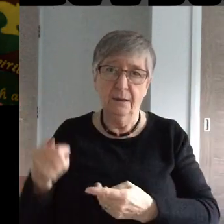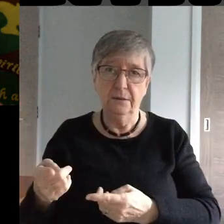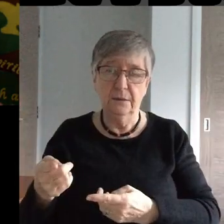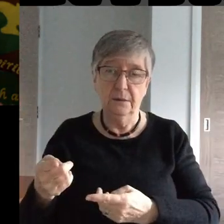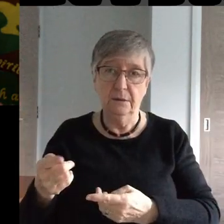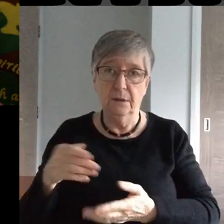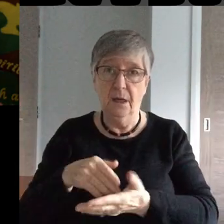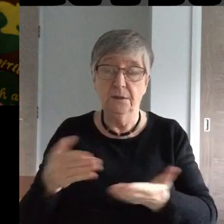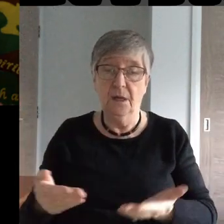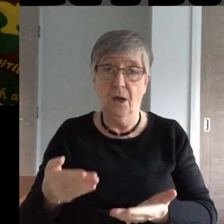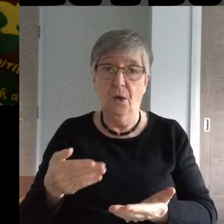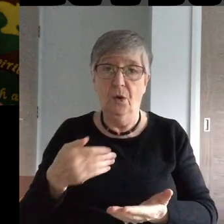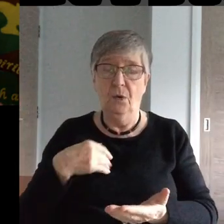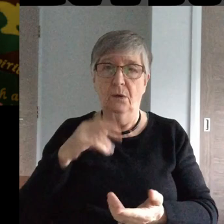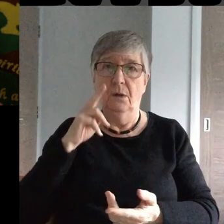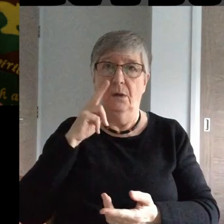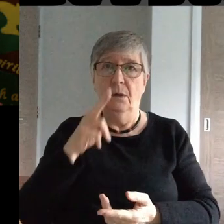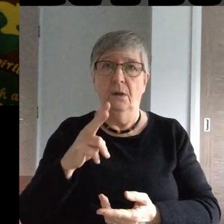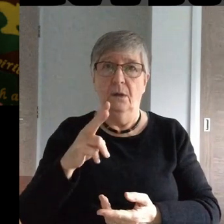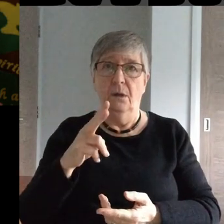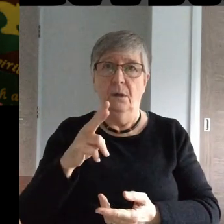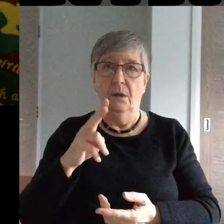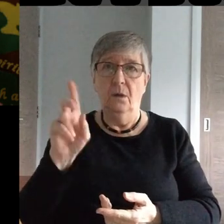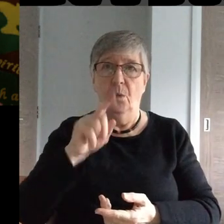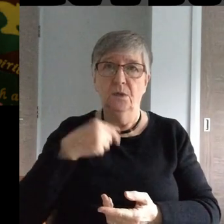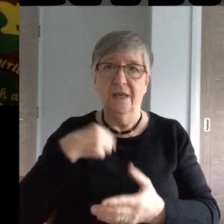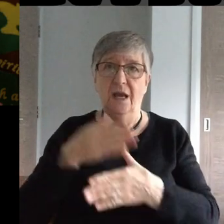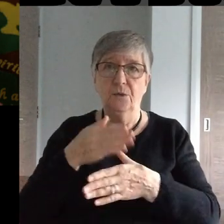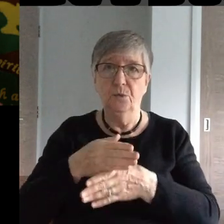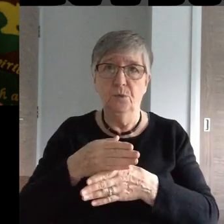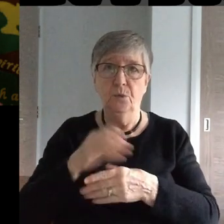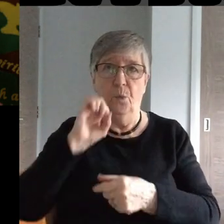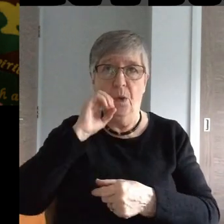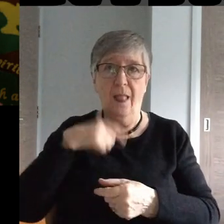And here she was faced with the choice of shaking this man's hand.